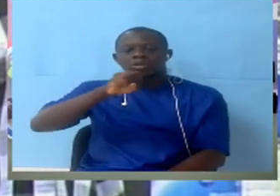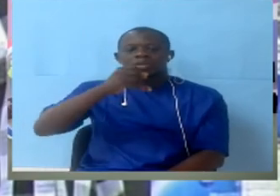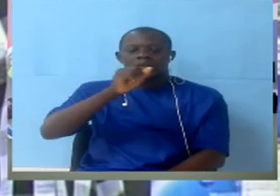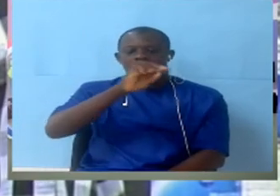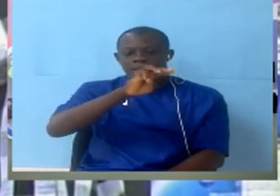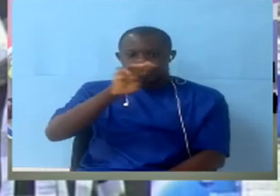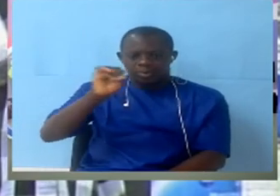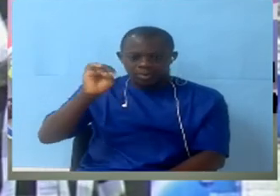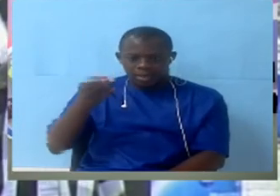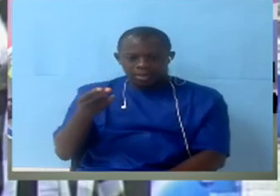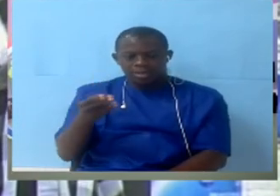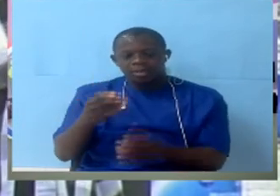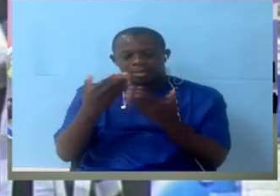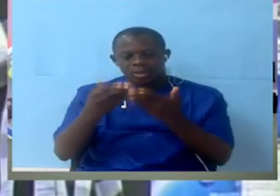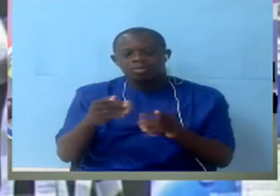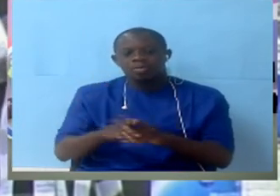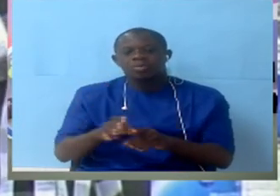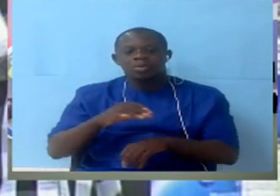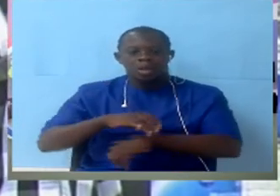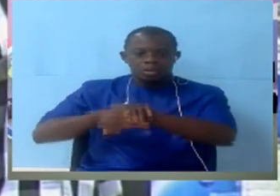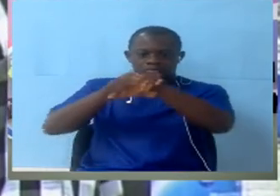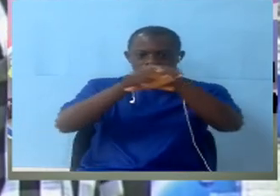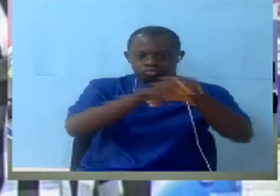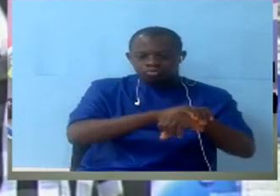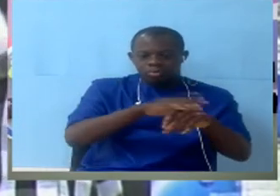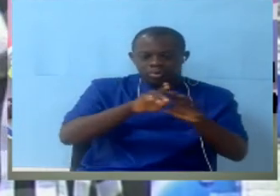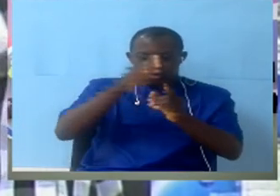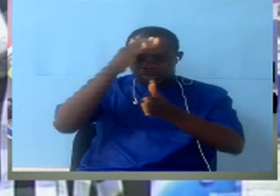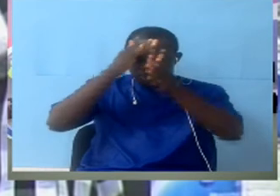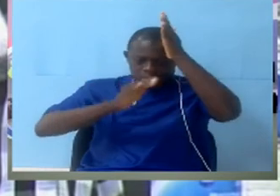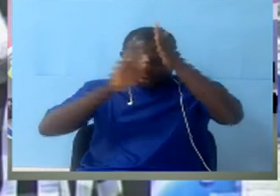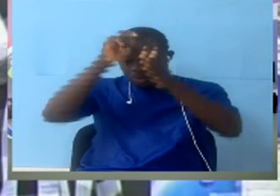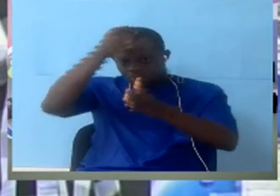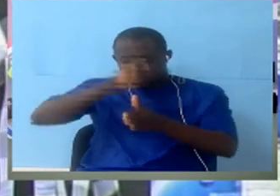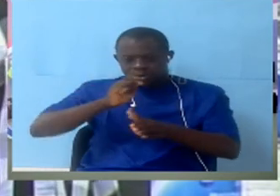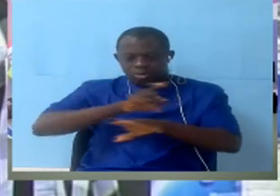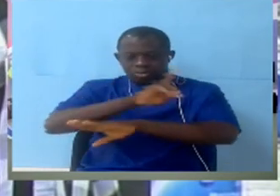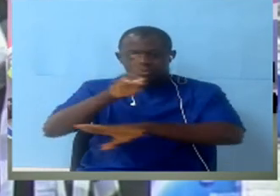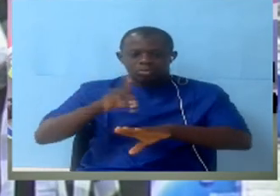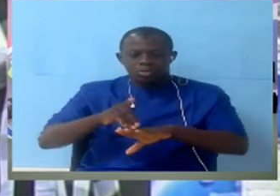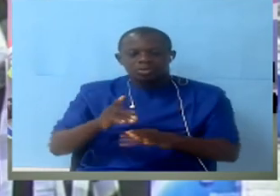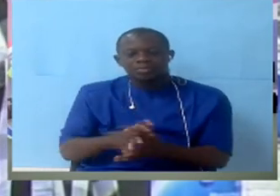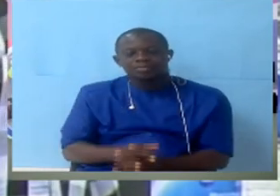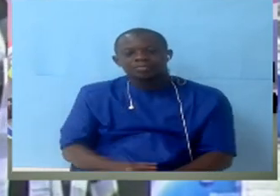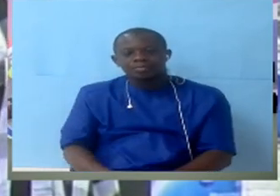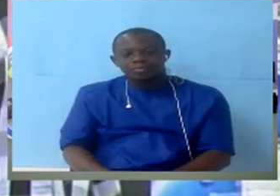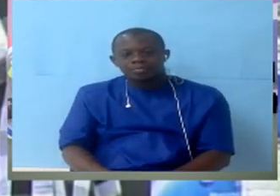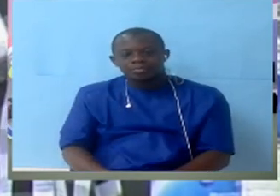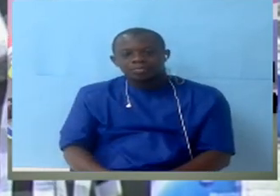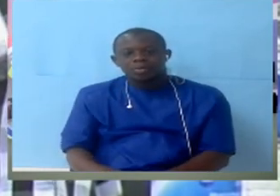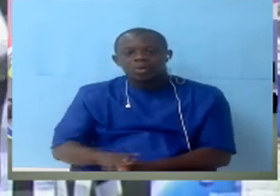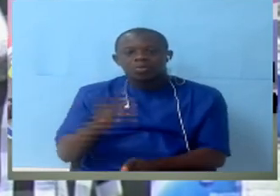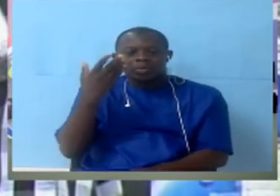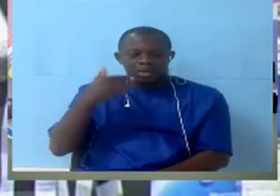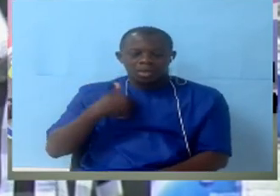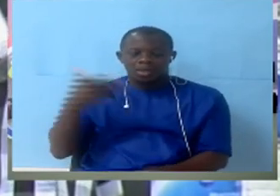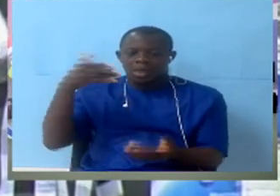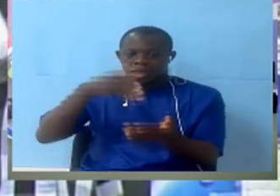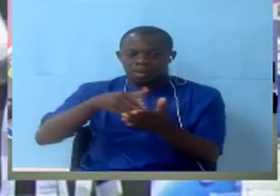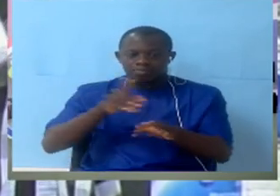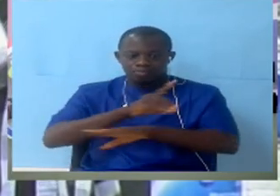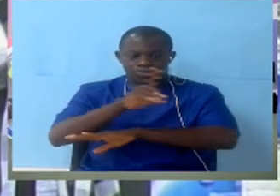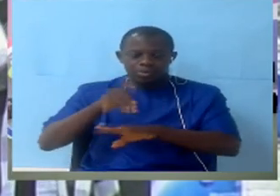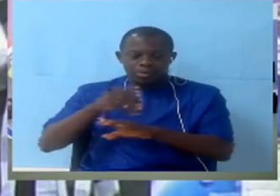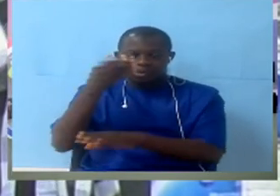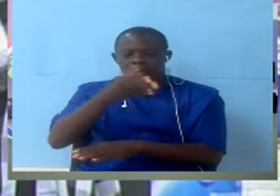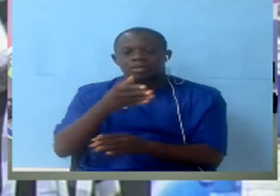Jamme. Because Captain Sambatro military police. When I was taken to the military police. So Captain Bije Wato Mina, come. When I arrived there.